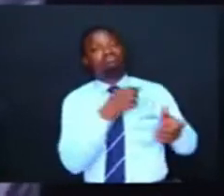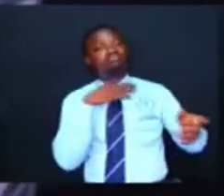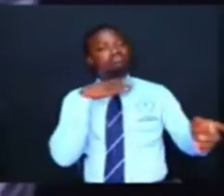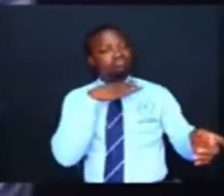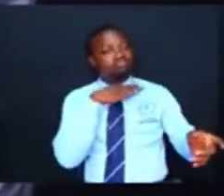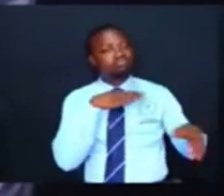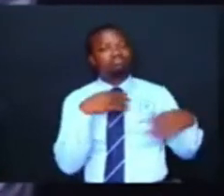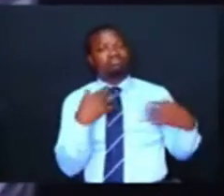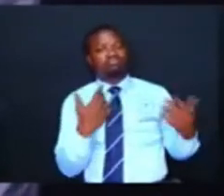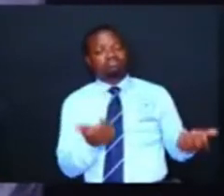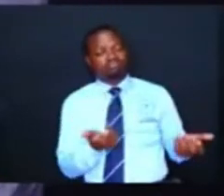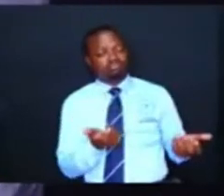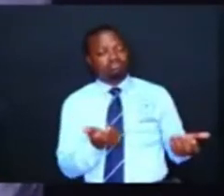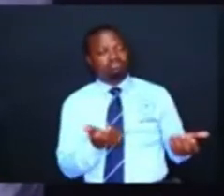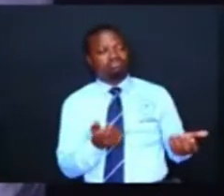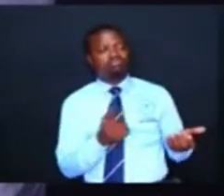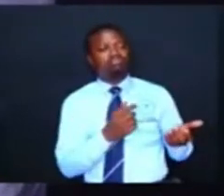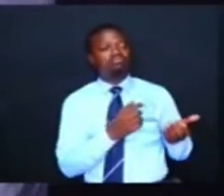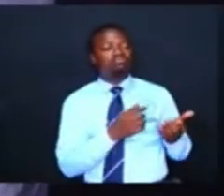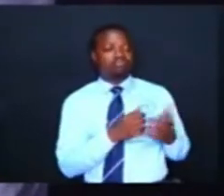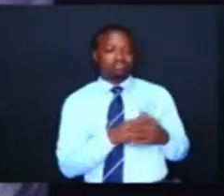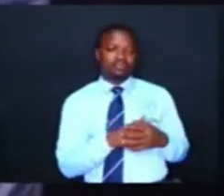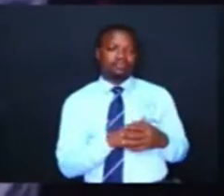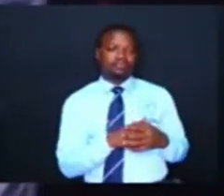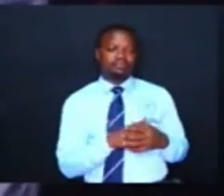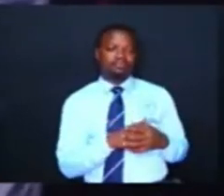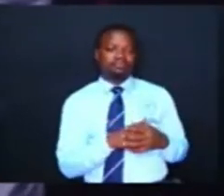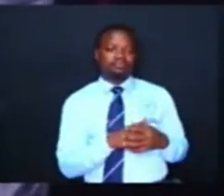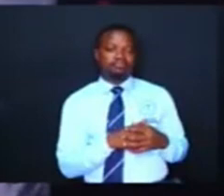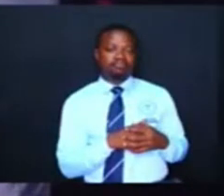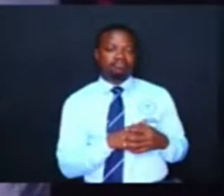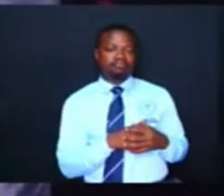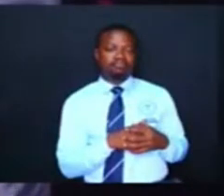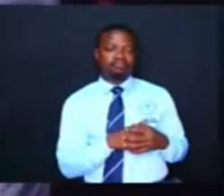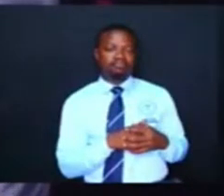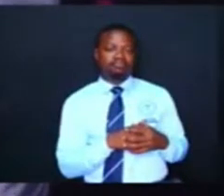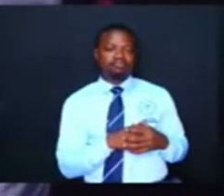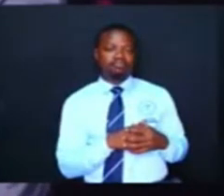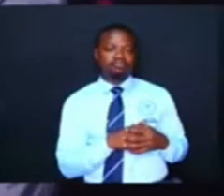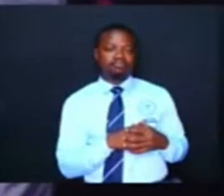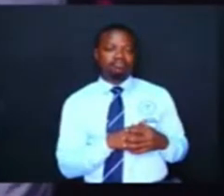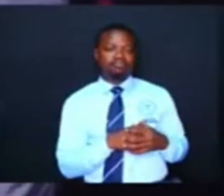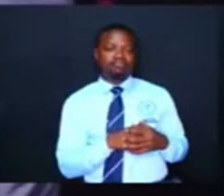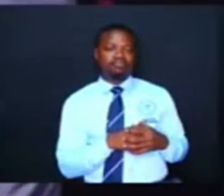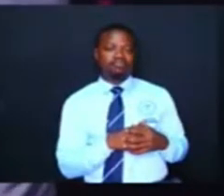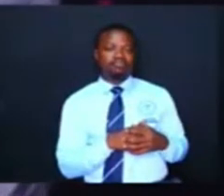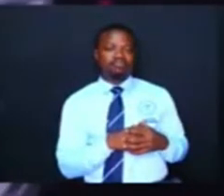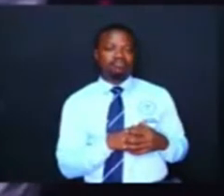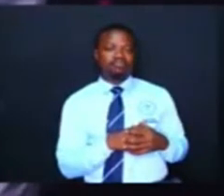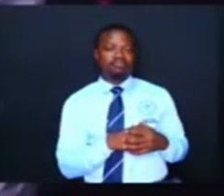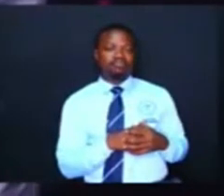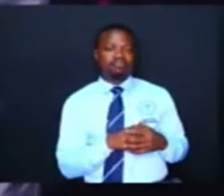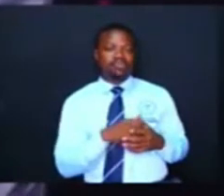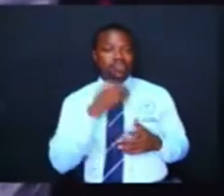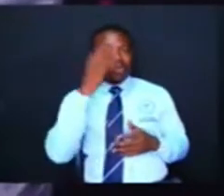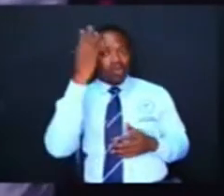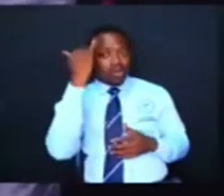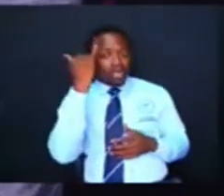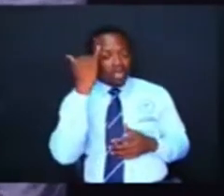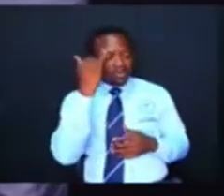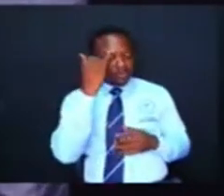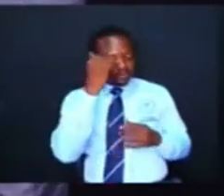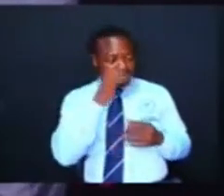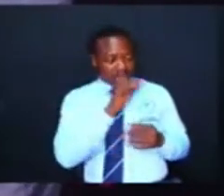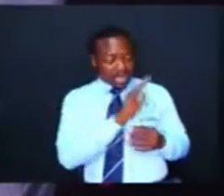Na die efri enum fri edie die efri onipa kumemu na eno ene gu nipa hwe. For out of the